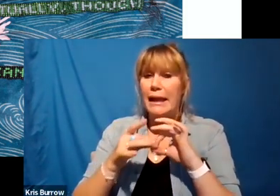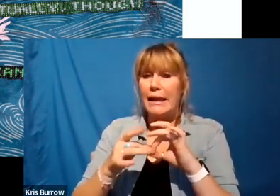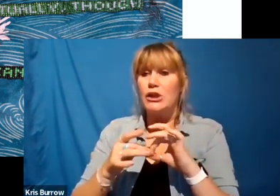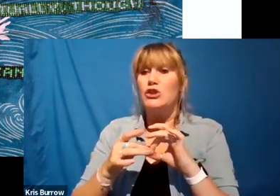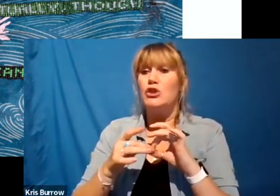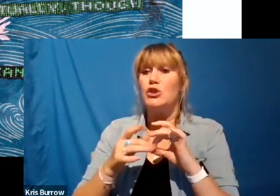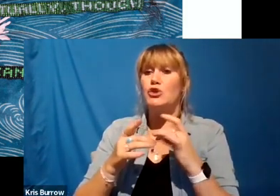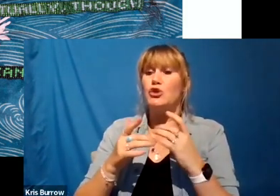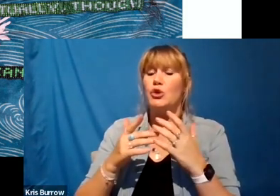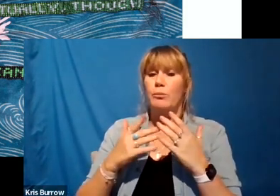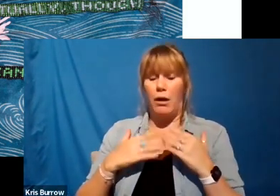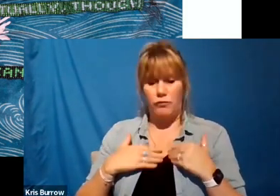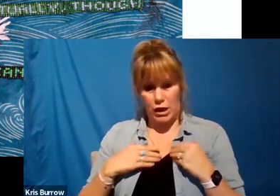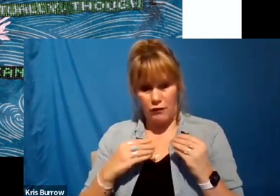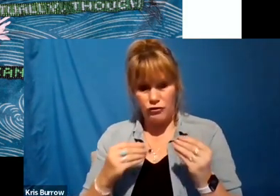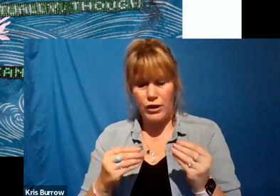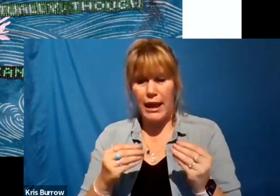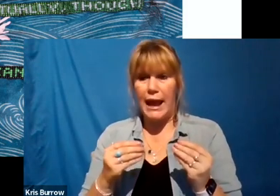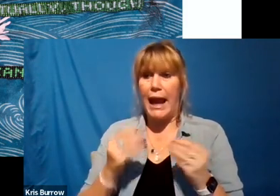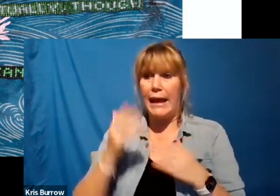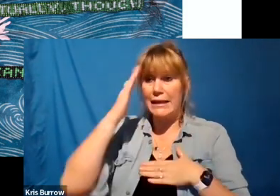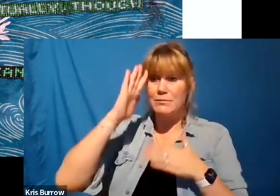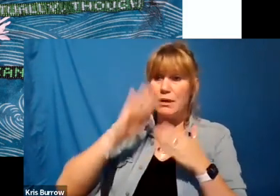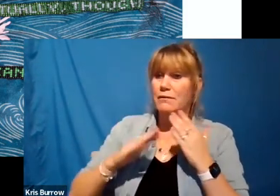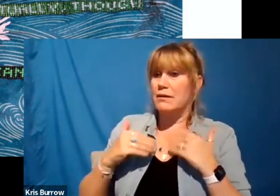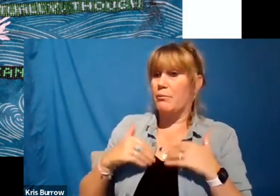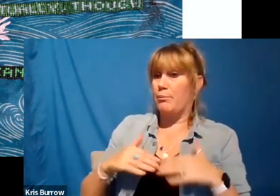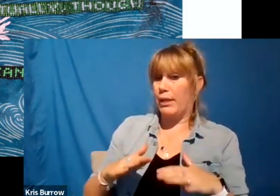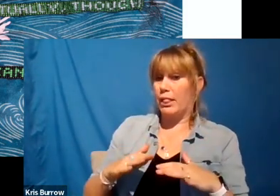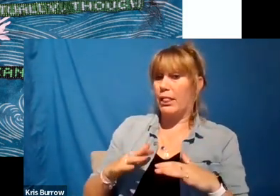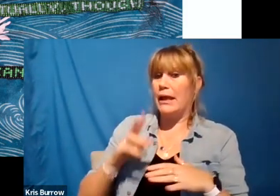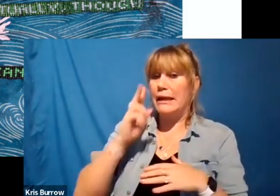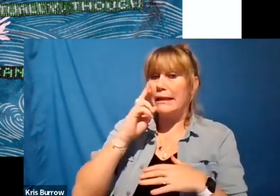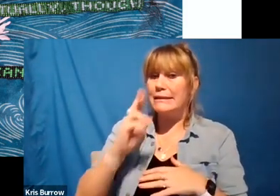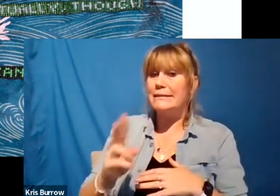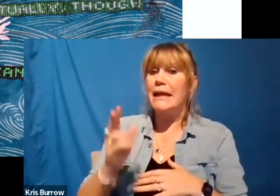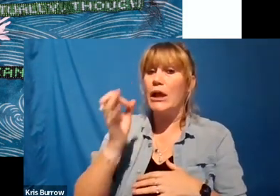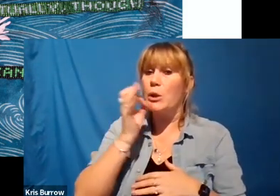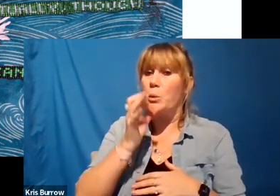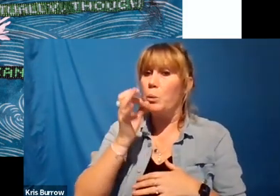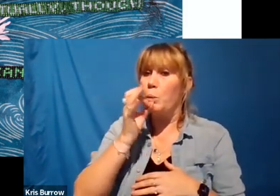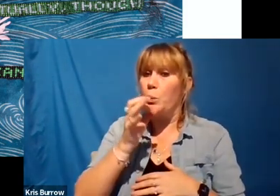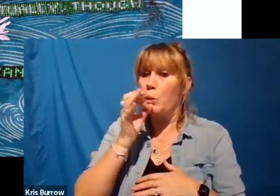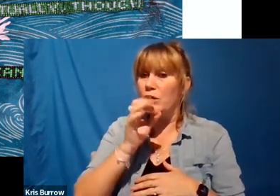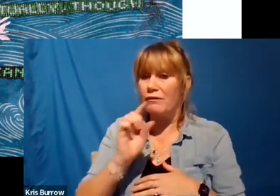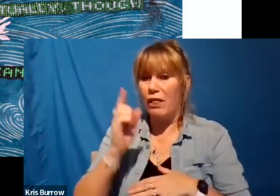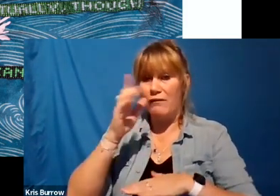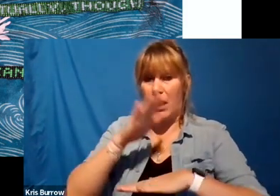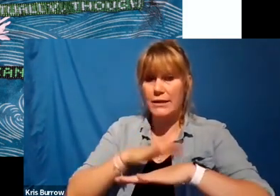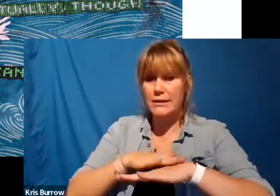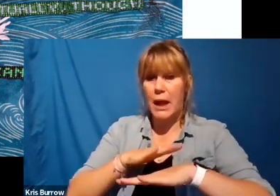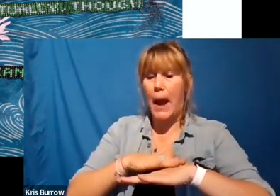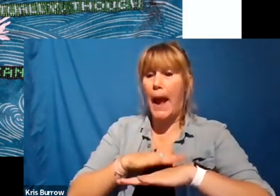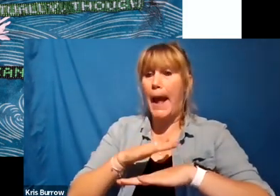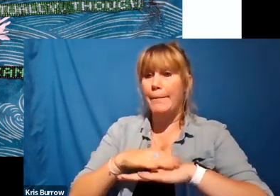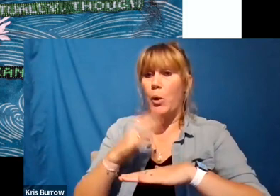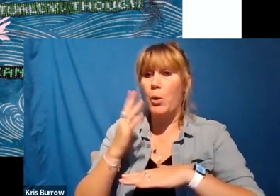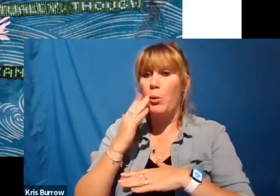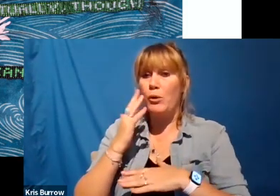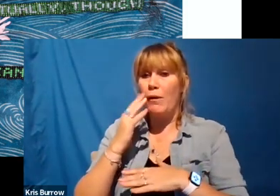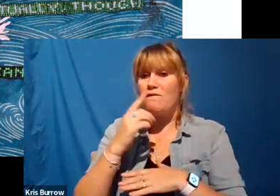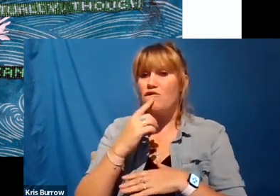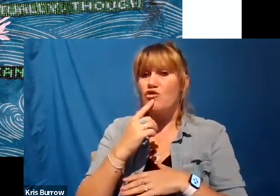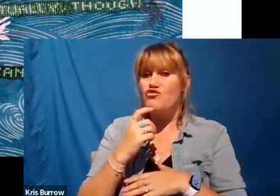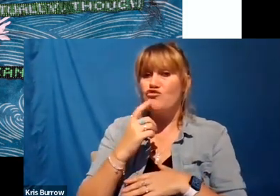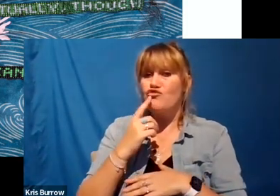seeing the Kew giant water lilies for the first time, which at certain times of year have these amazing reddish pink